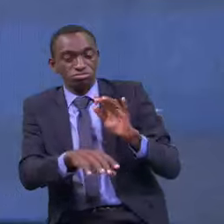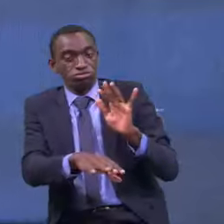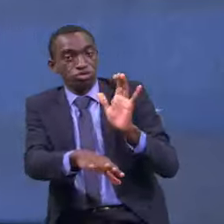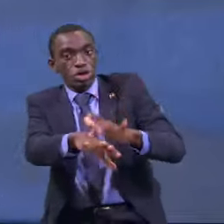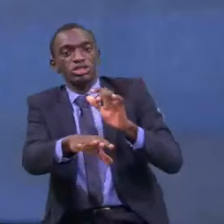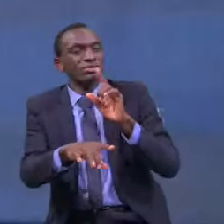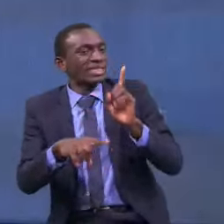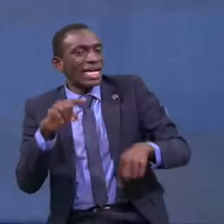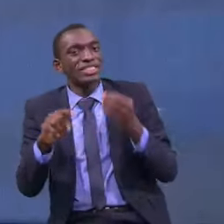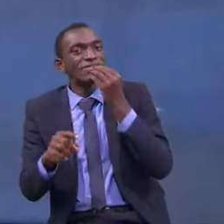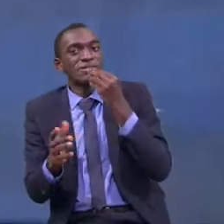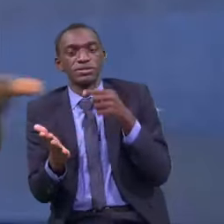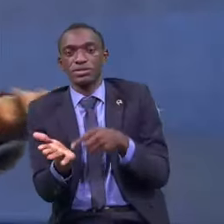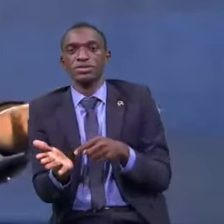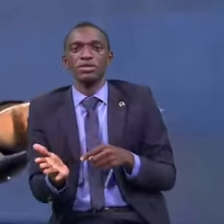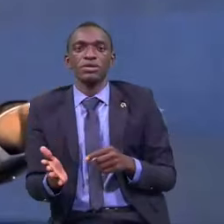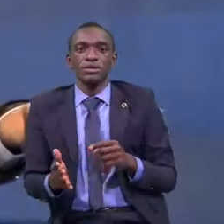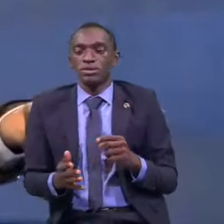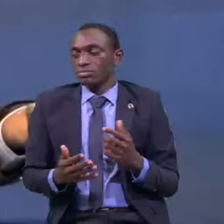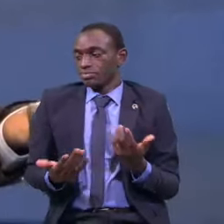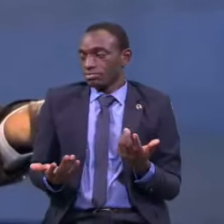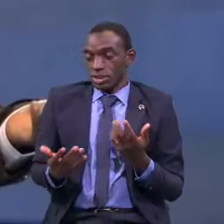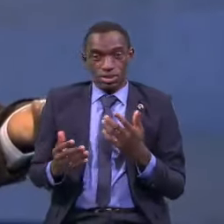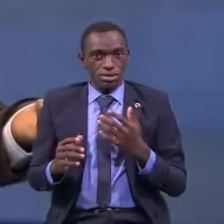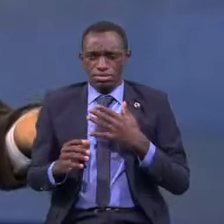My friend, if you are not going to eat, what do you touch?